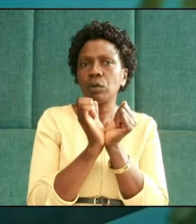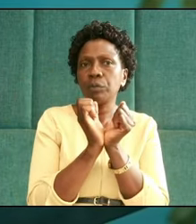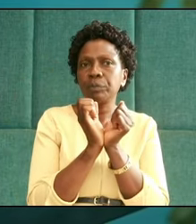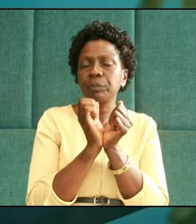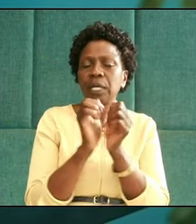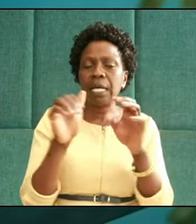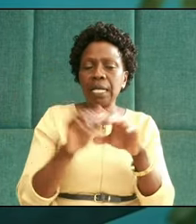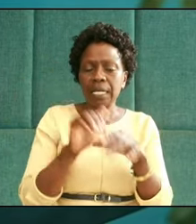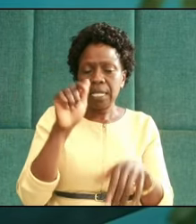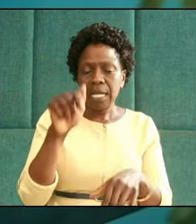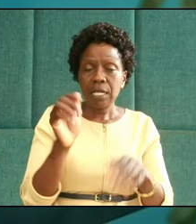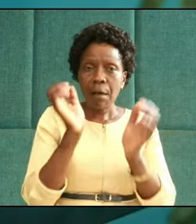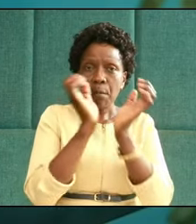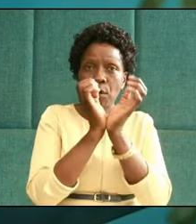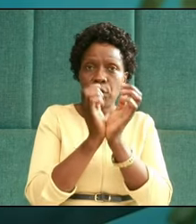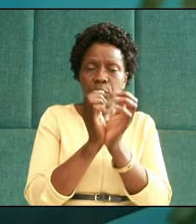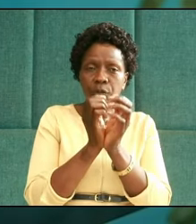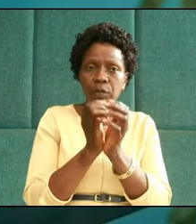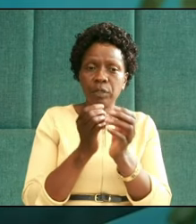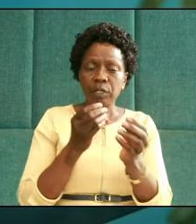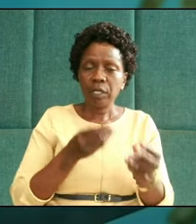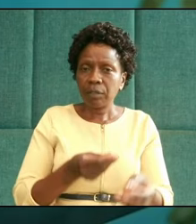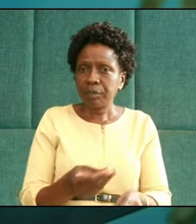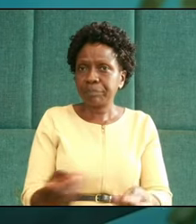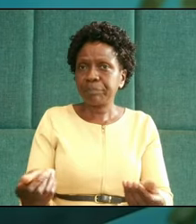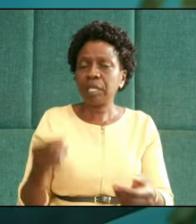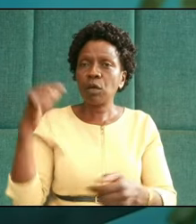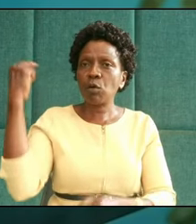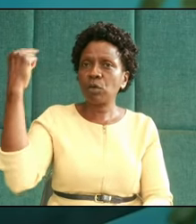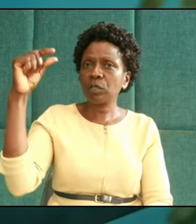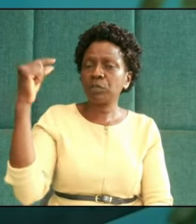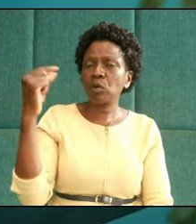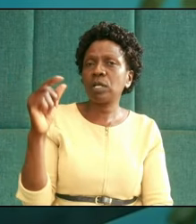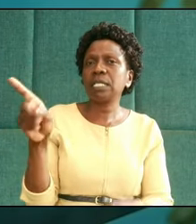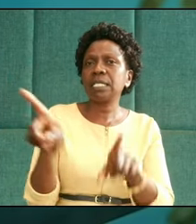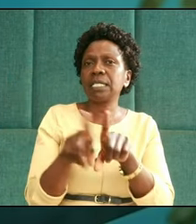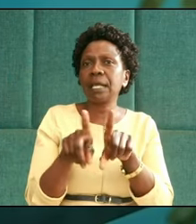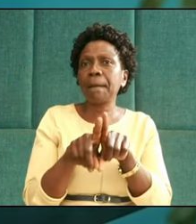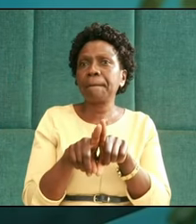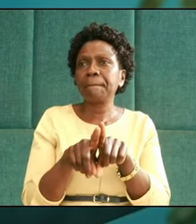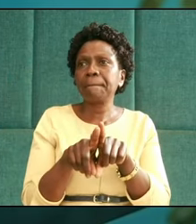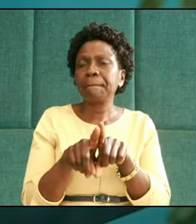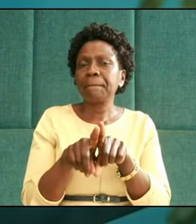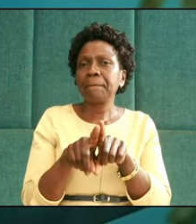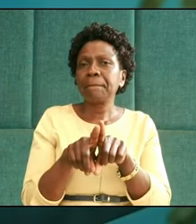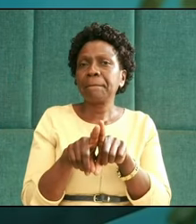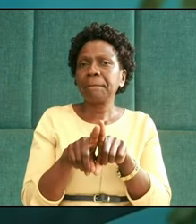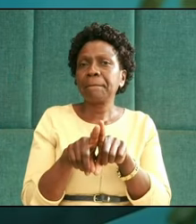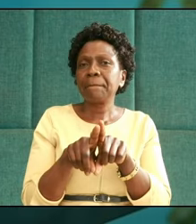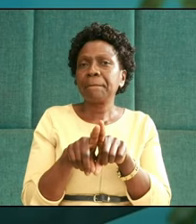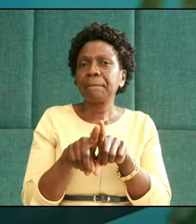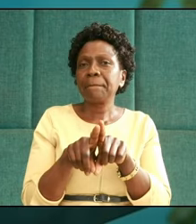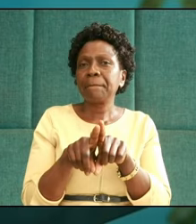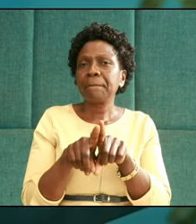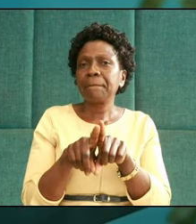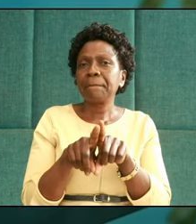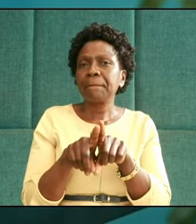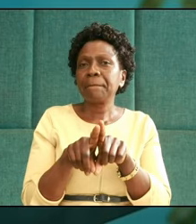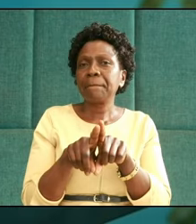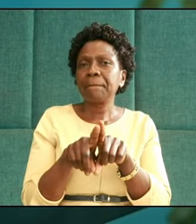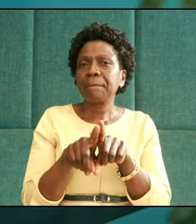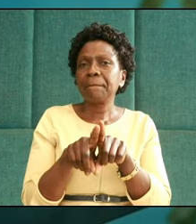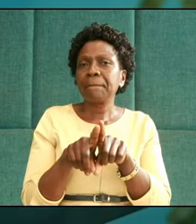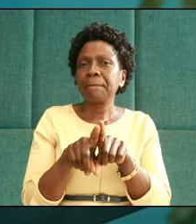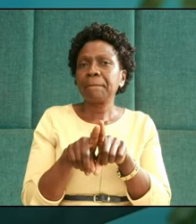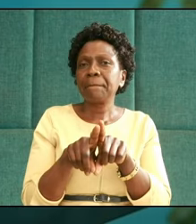it, Paul defines the gospel as the incarnation, the death,